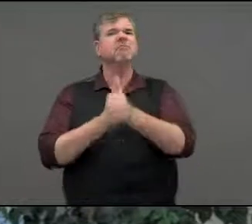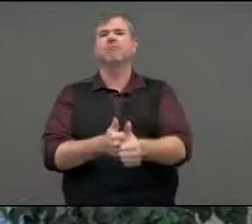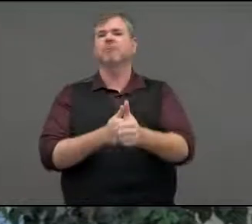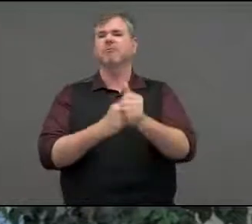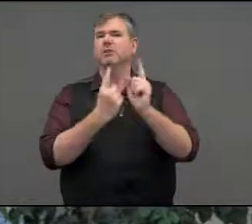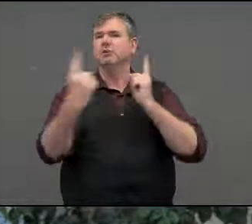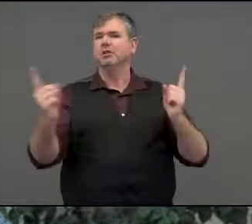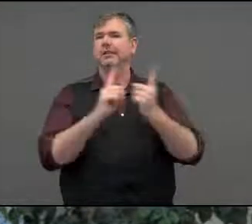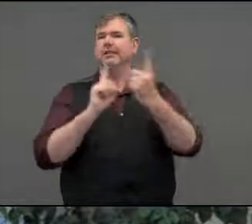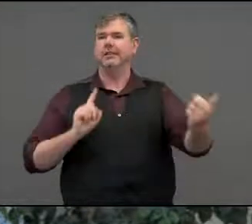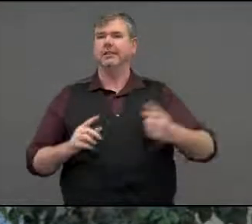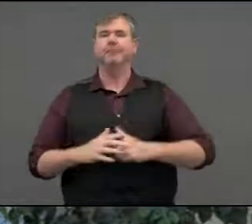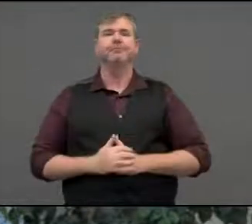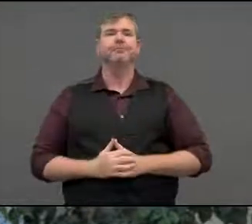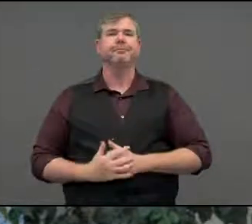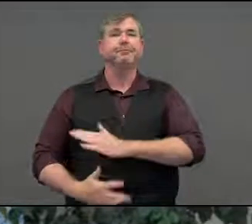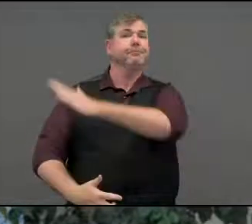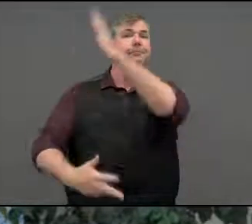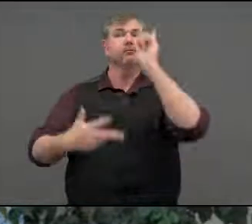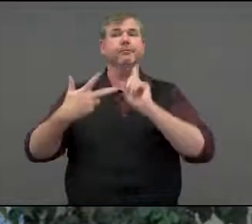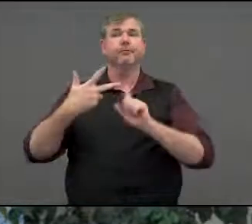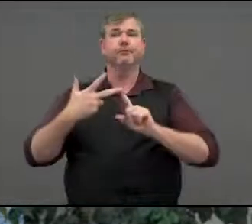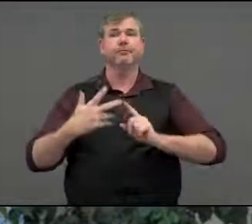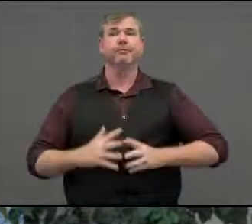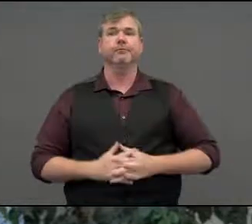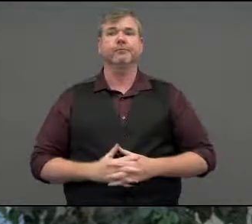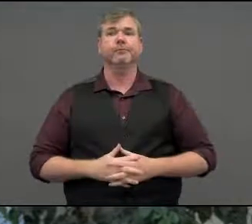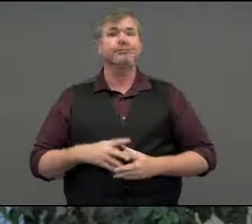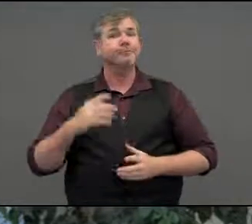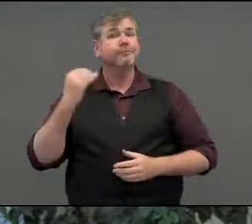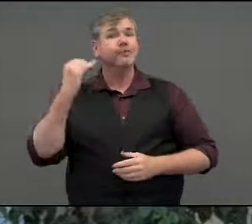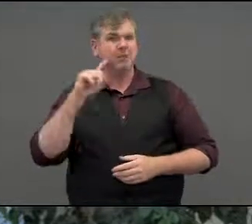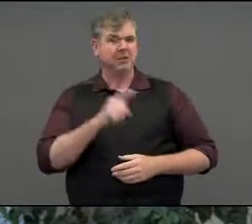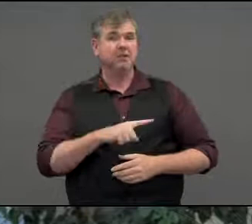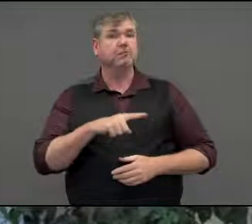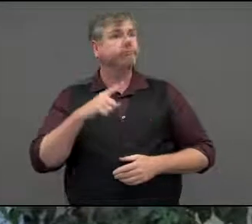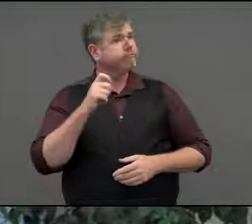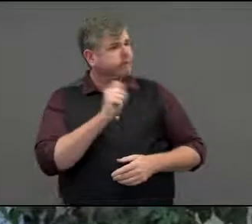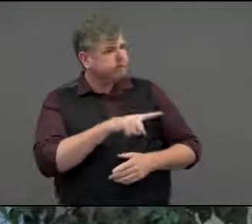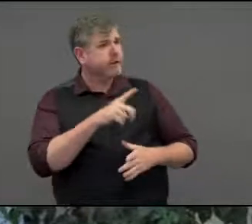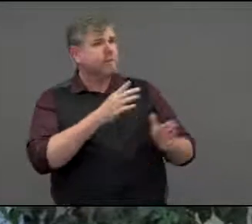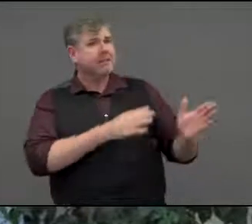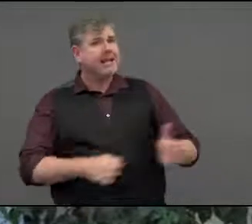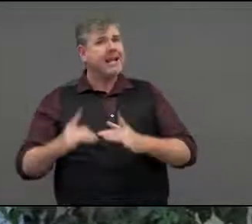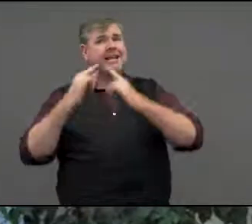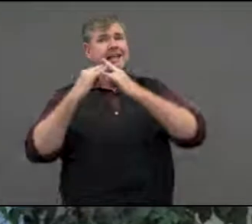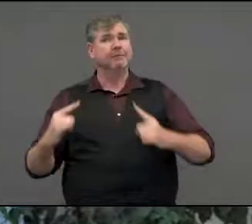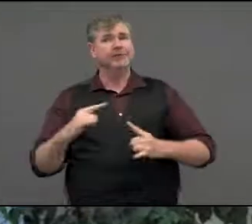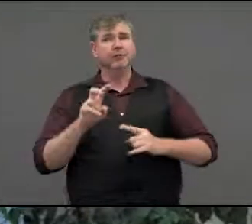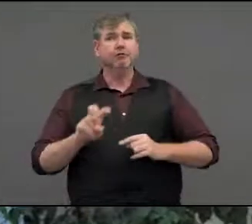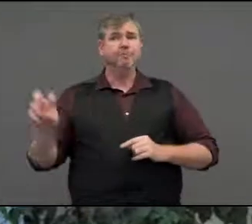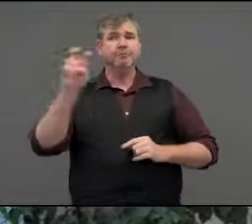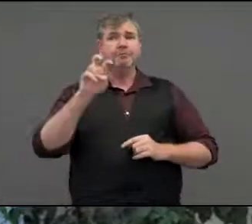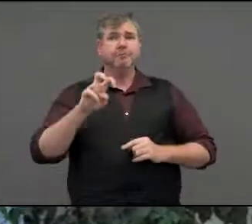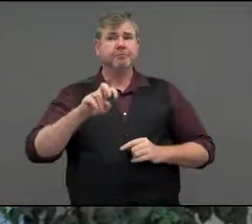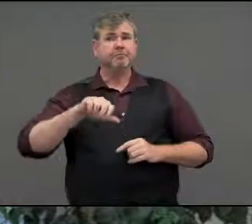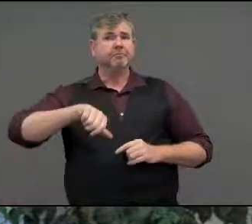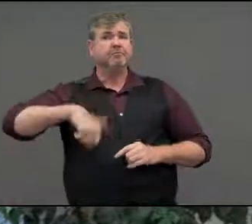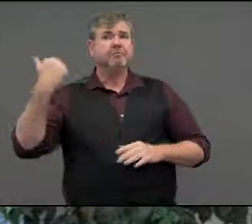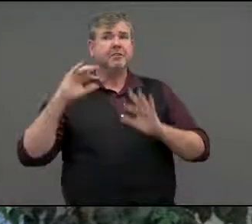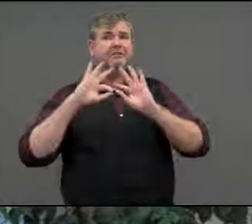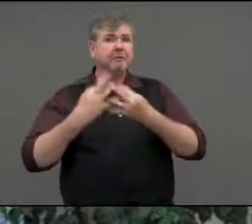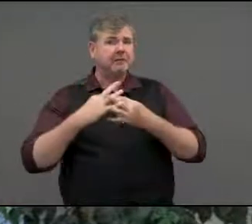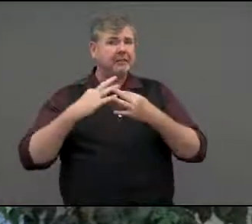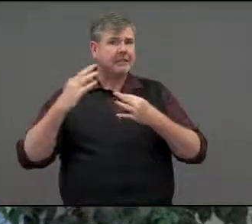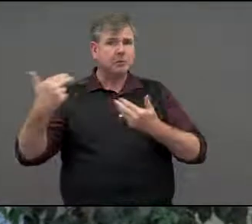planned with other members of my family. I'm assuming this means extended family. Yeah. Would that be allowed? What about with my